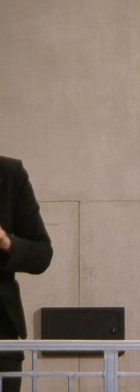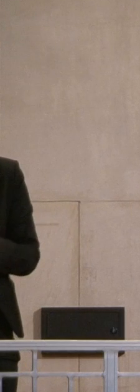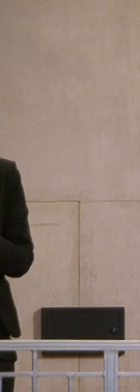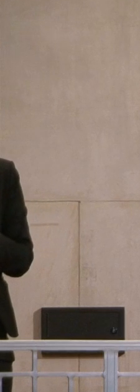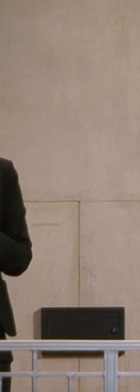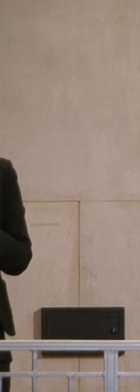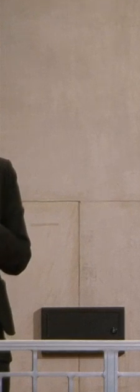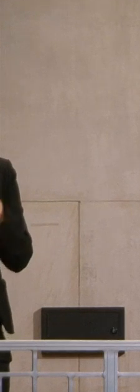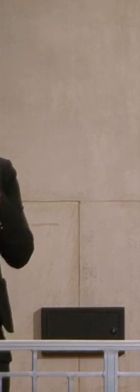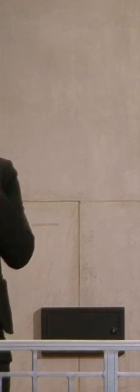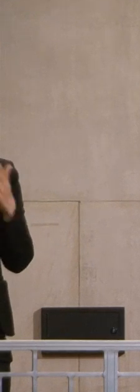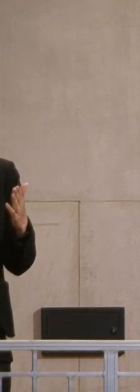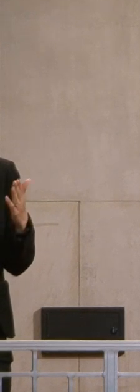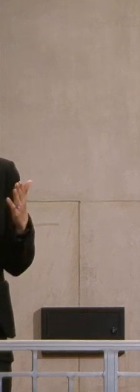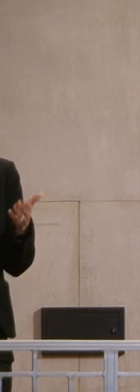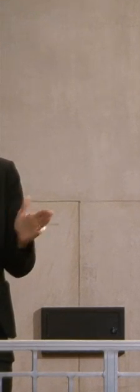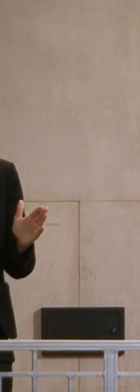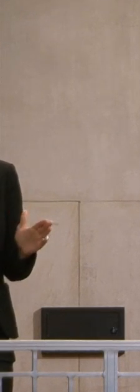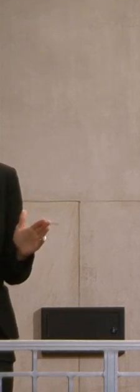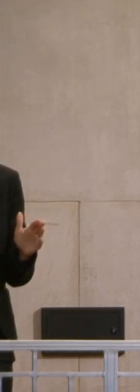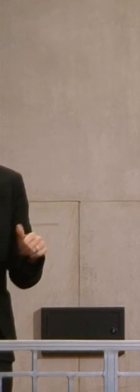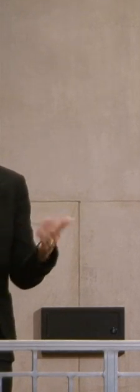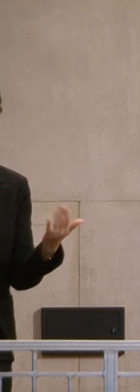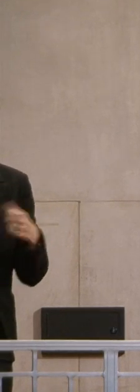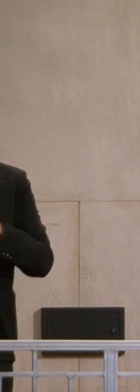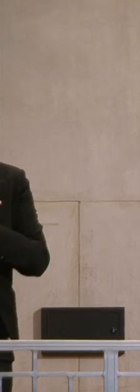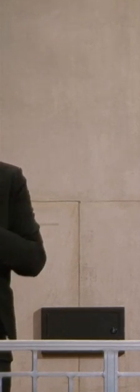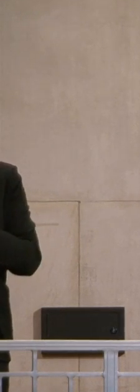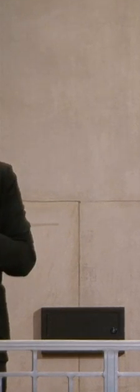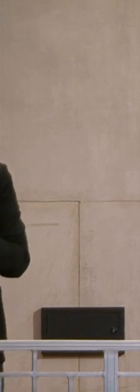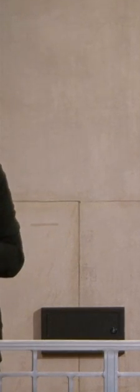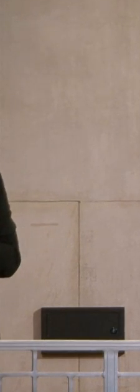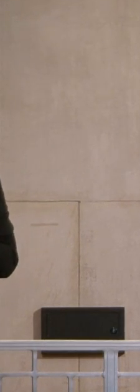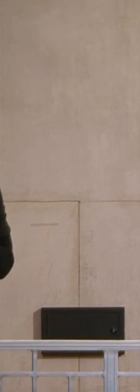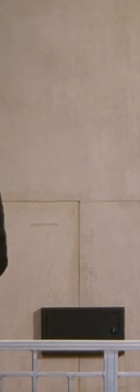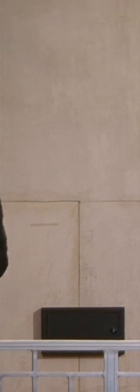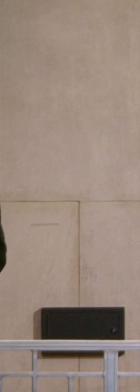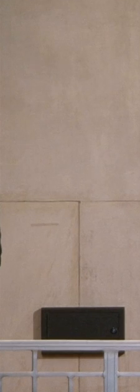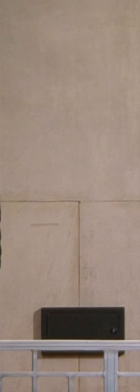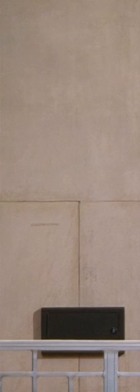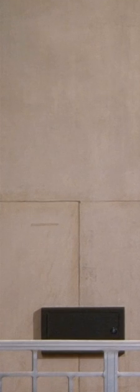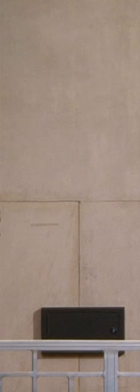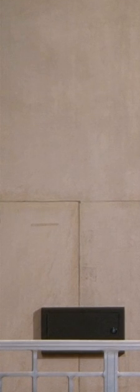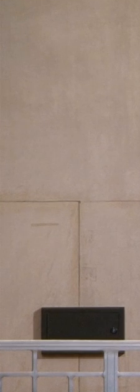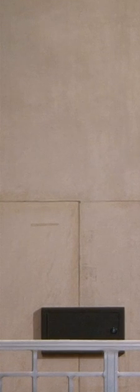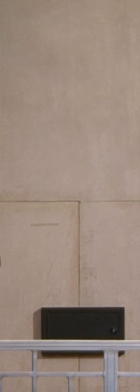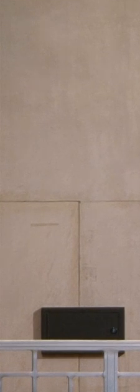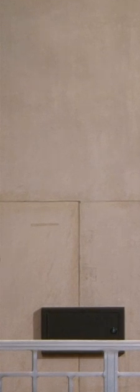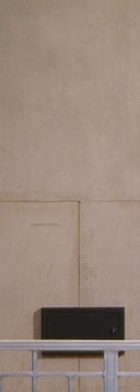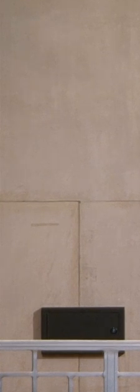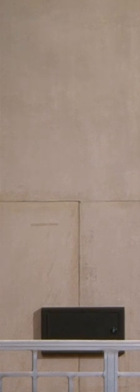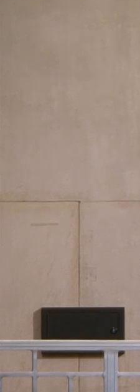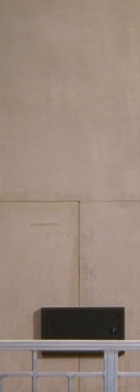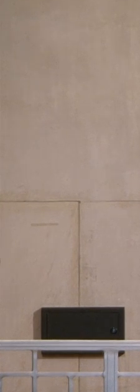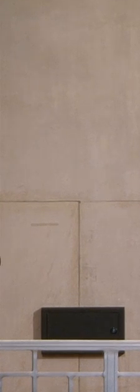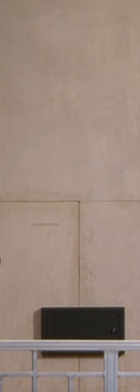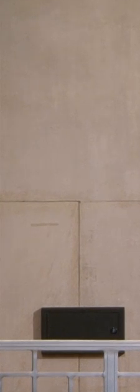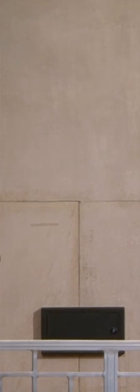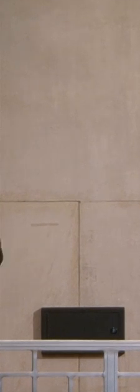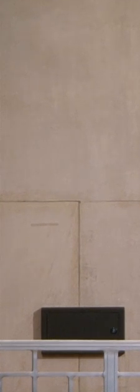for the chance to be here with you all today, and for all that you're doing to safeguard and vindicate our nation's